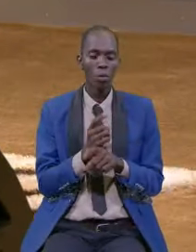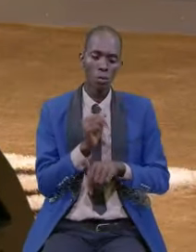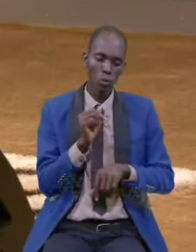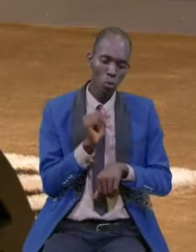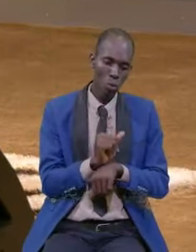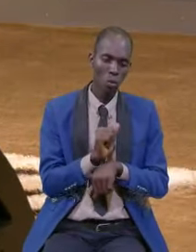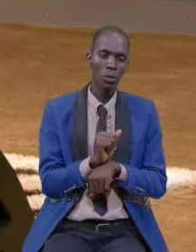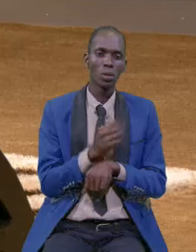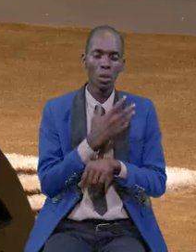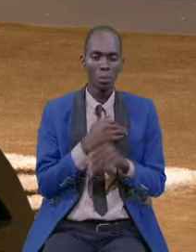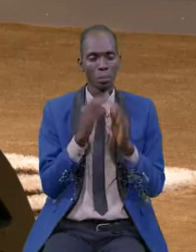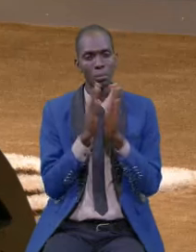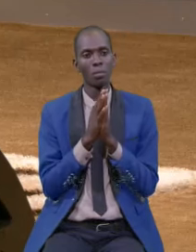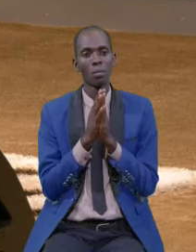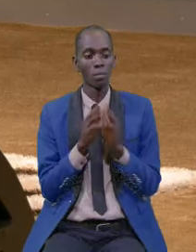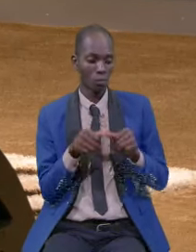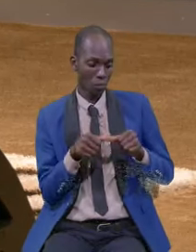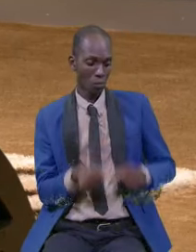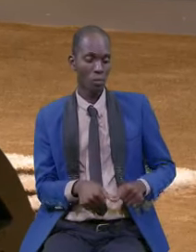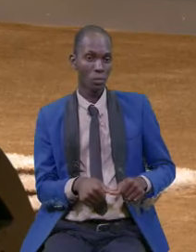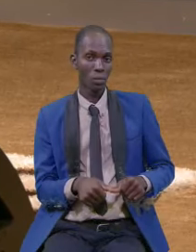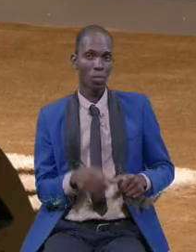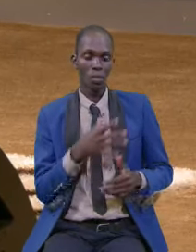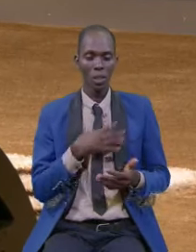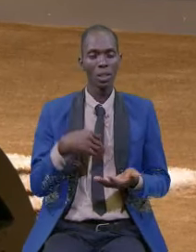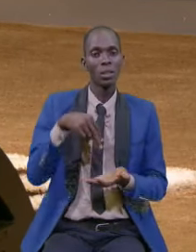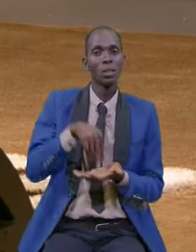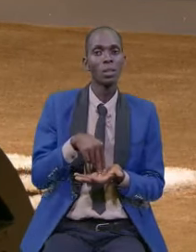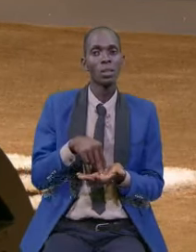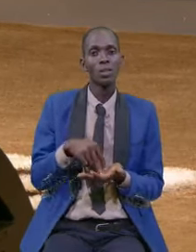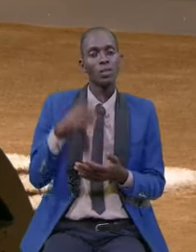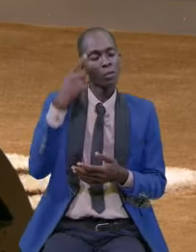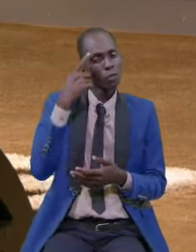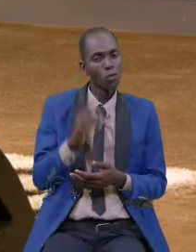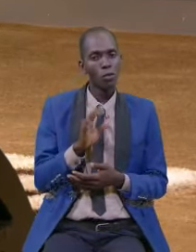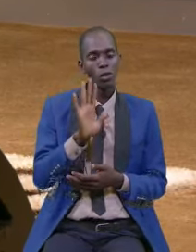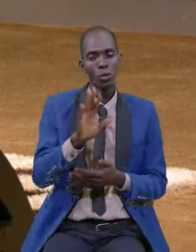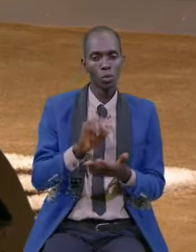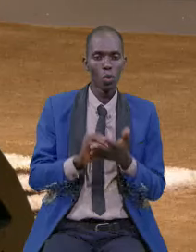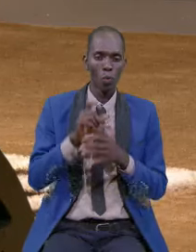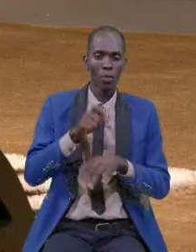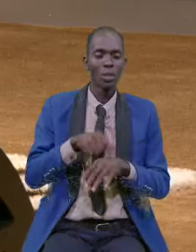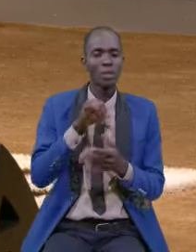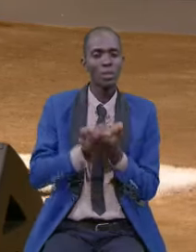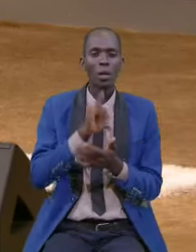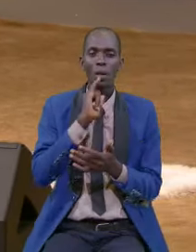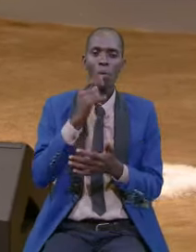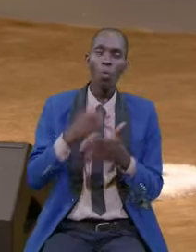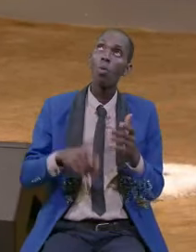watch. Stay and stand for his own time. That's what the Lord